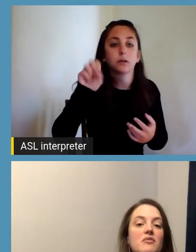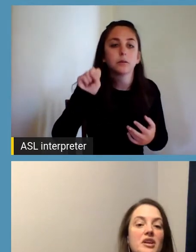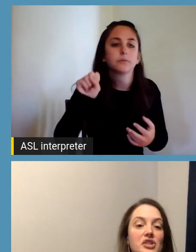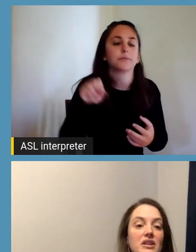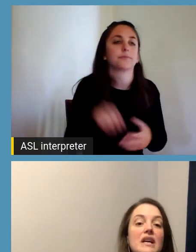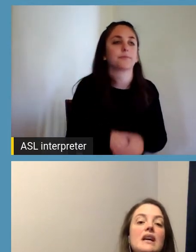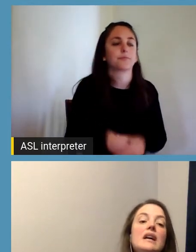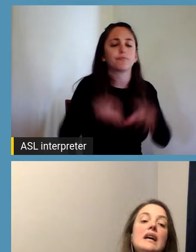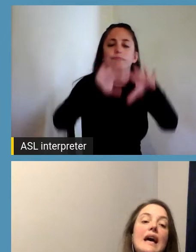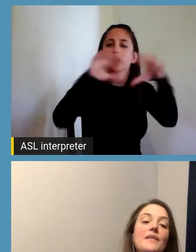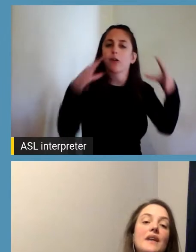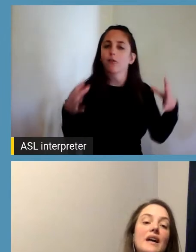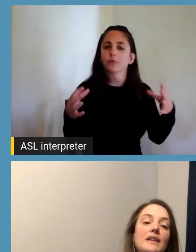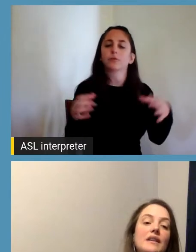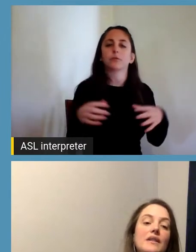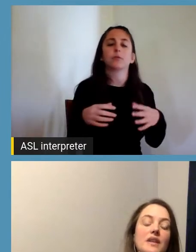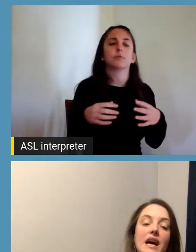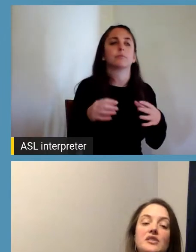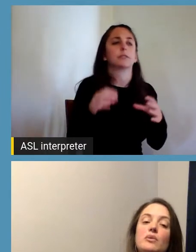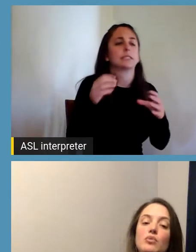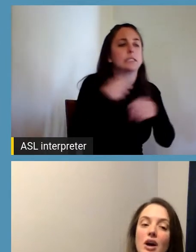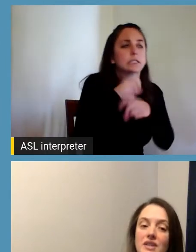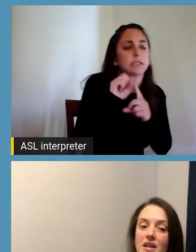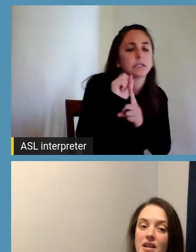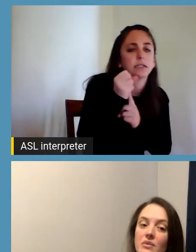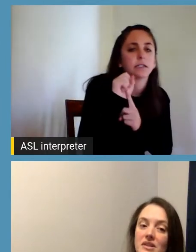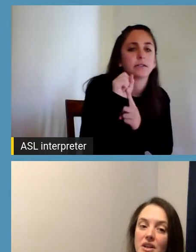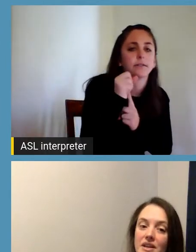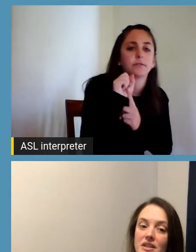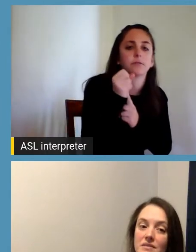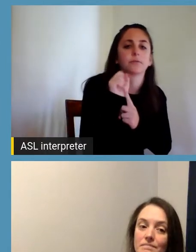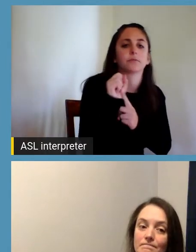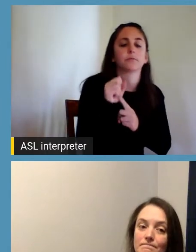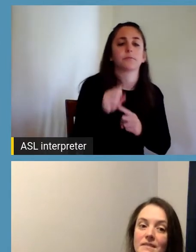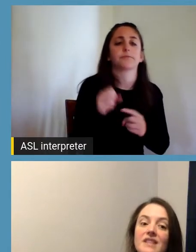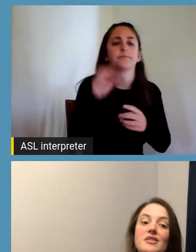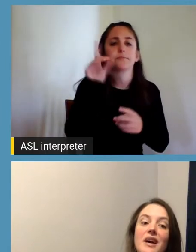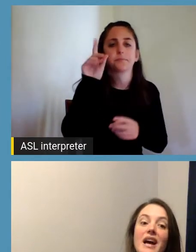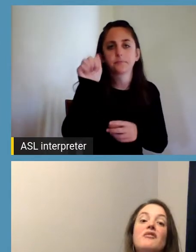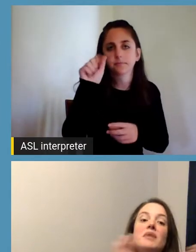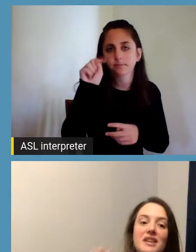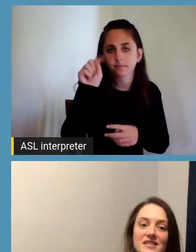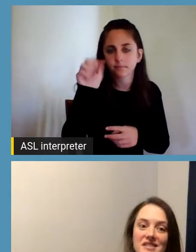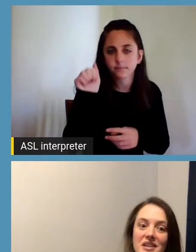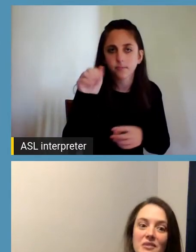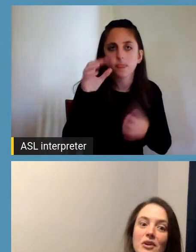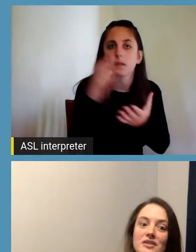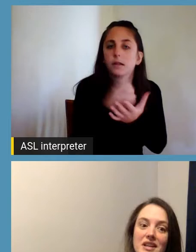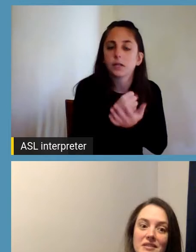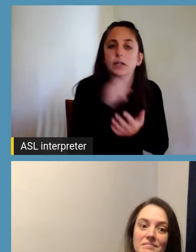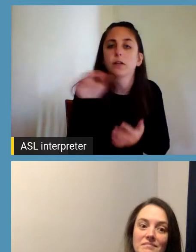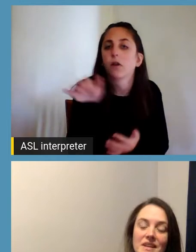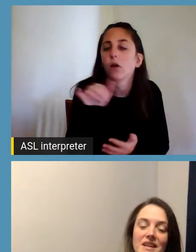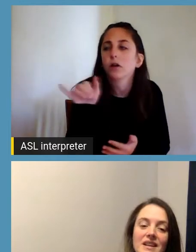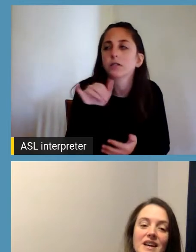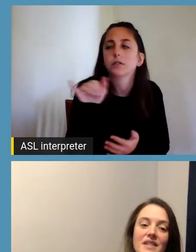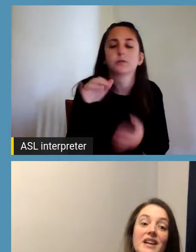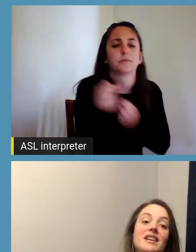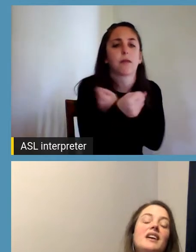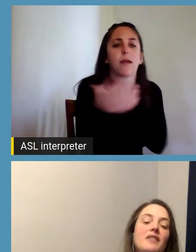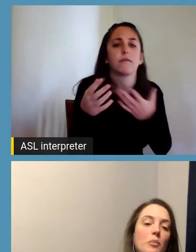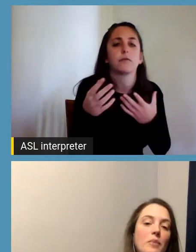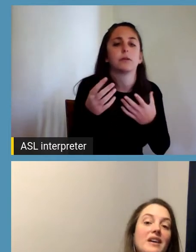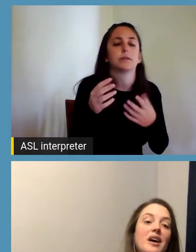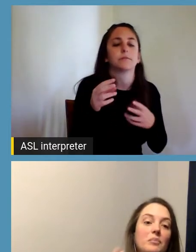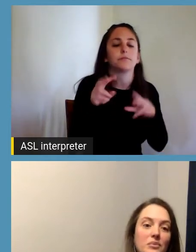takeaways for the information, and then the actual raw data that was collected. And so that everybody can see that raw data. And